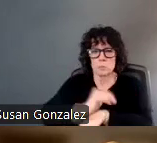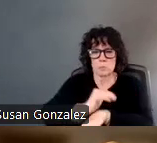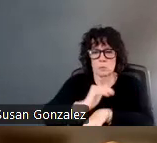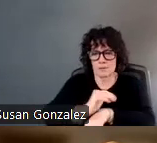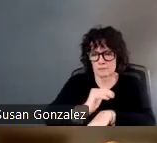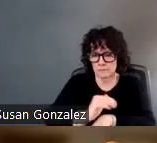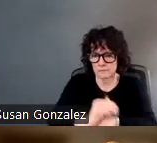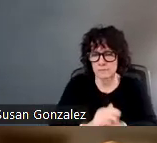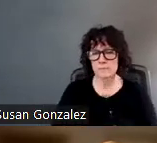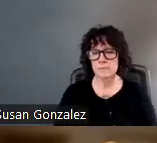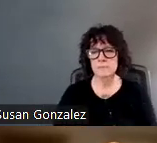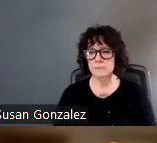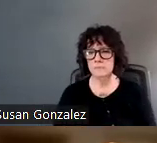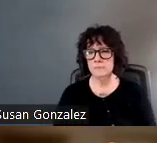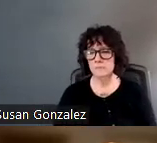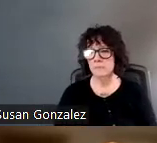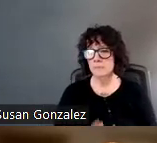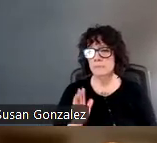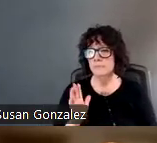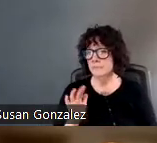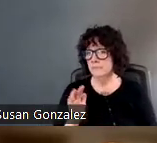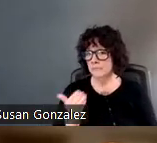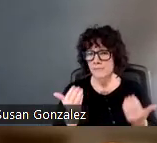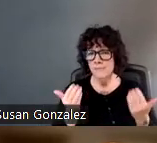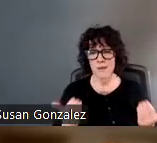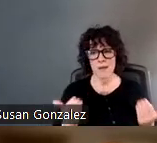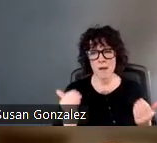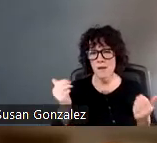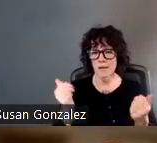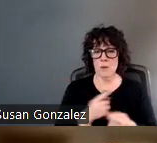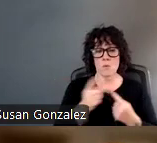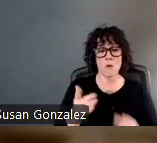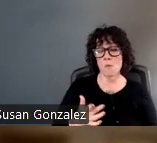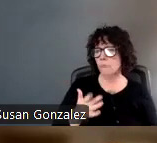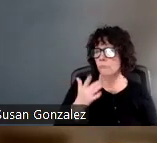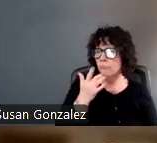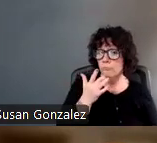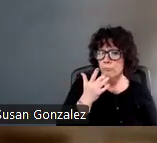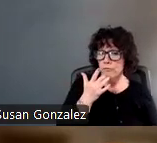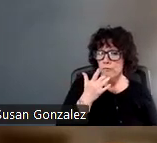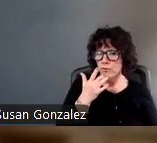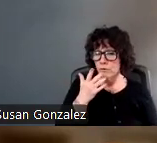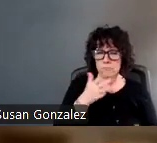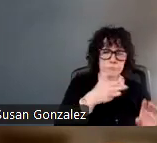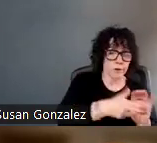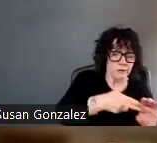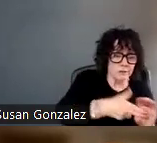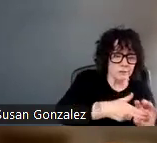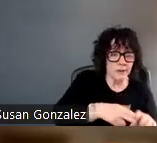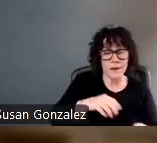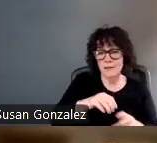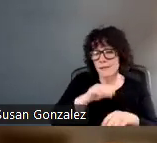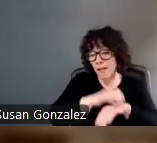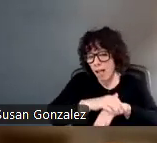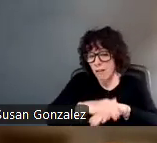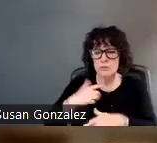Now, everyone who prefers to participate in either English or Spanish should be on a language channel. For those